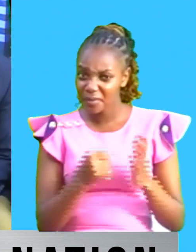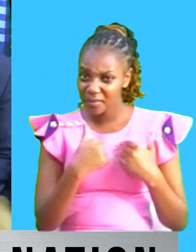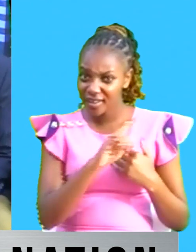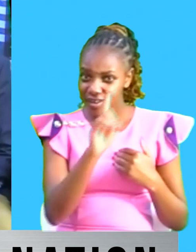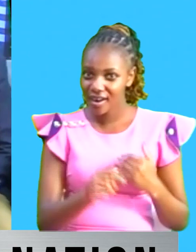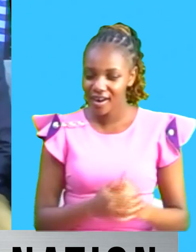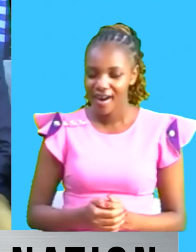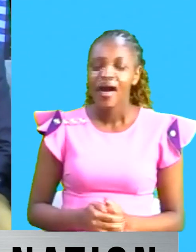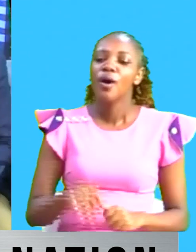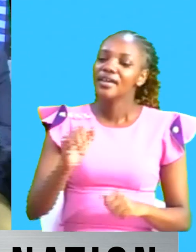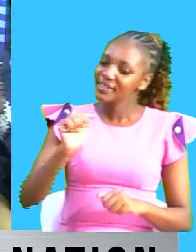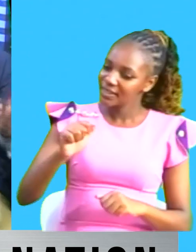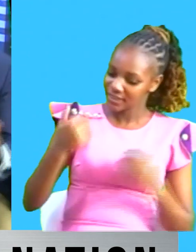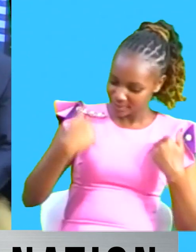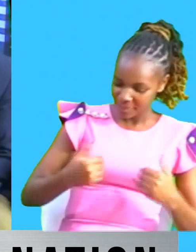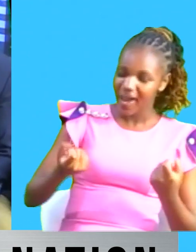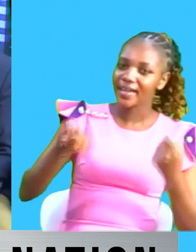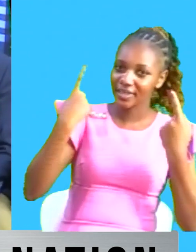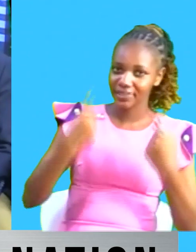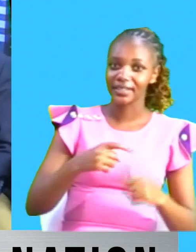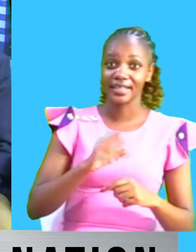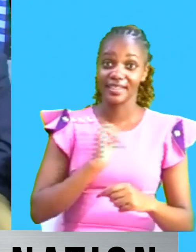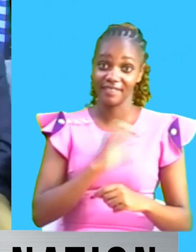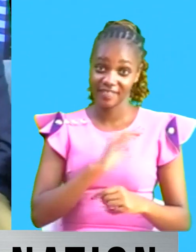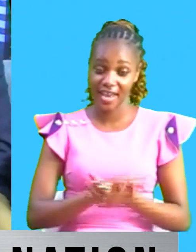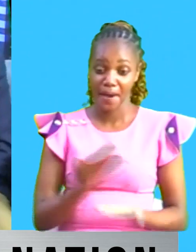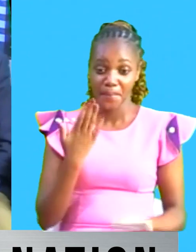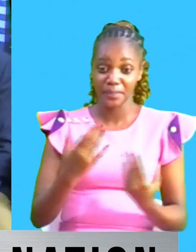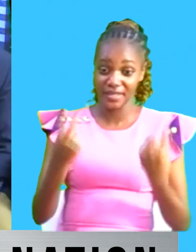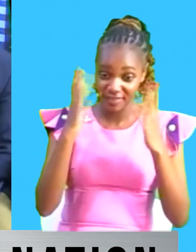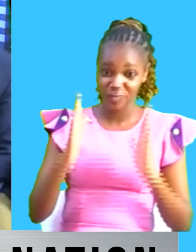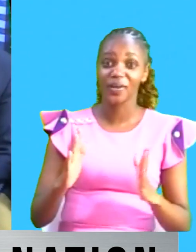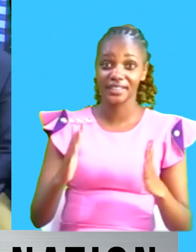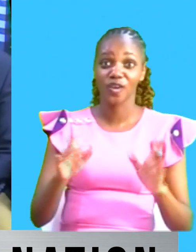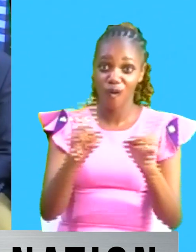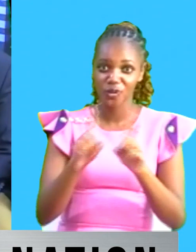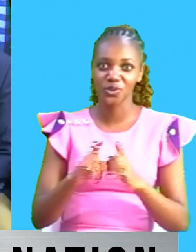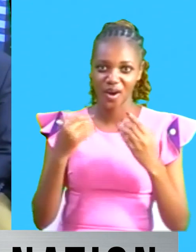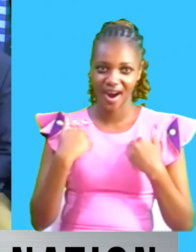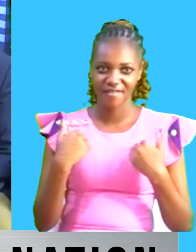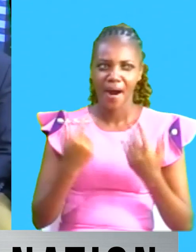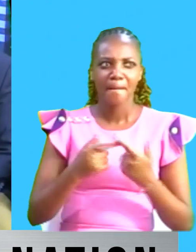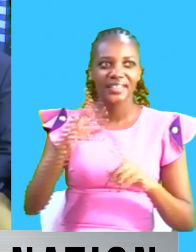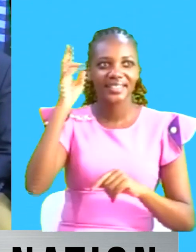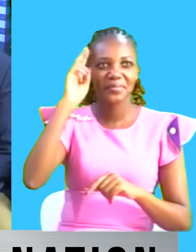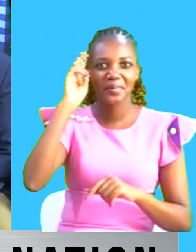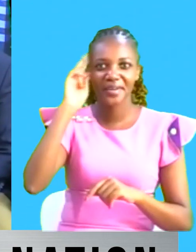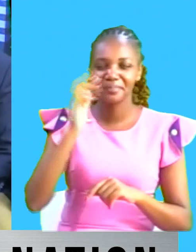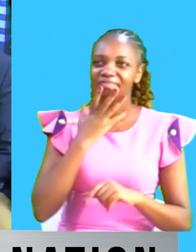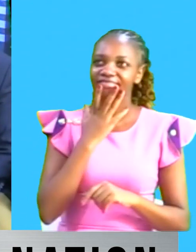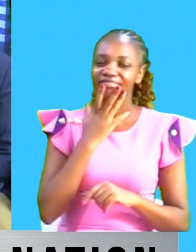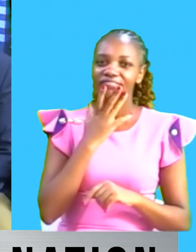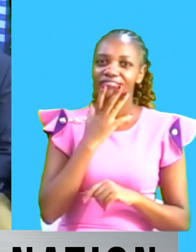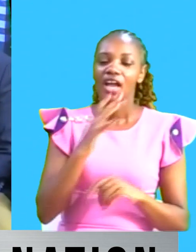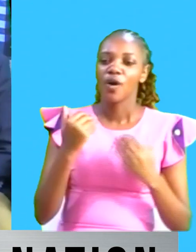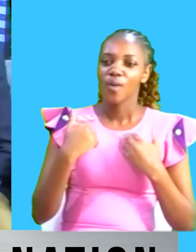your the fears that even viewers can be expressing right now. Because someone especially but the issue, Jonah,